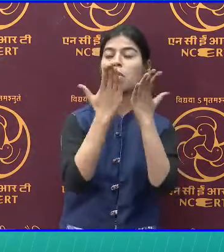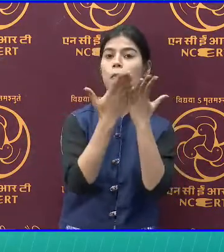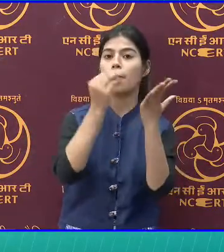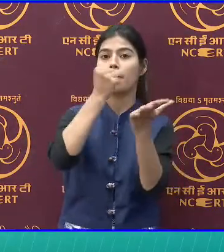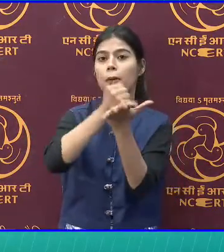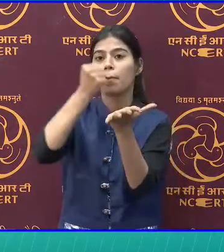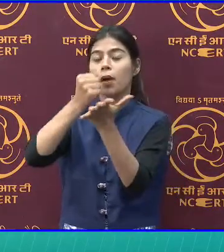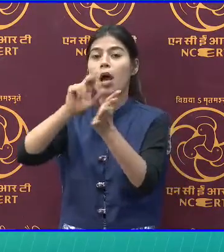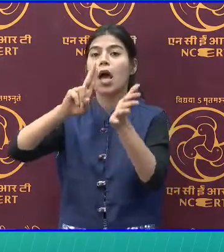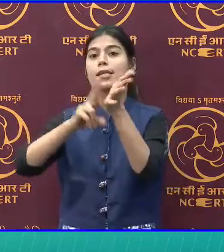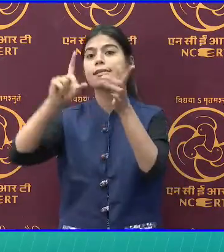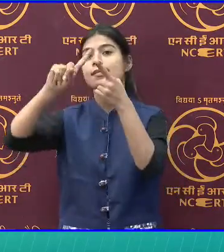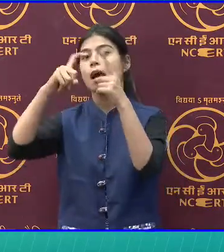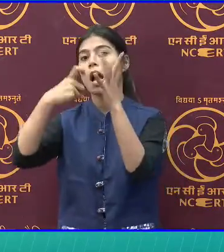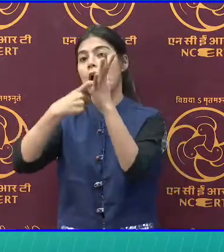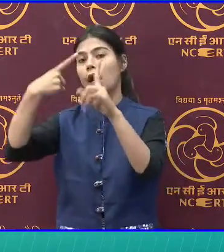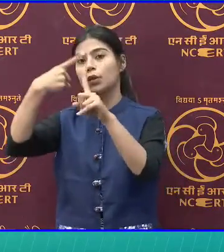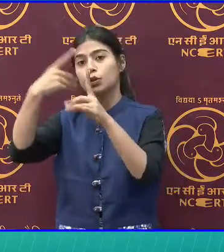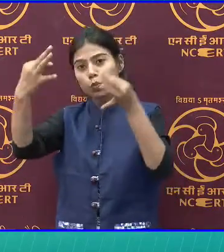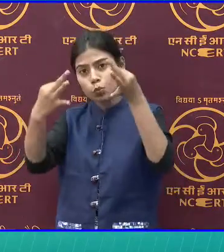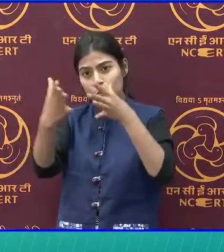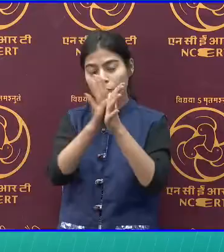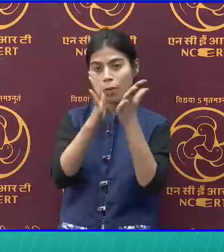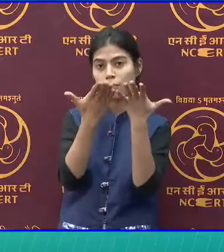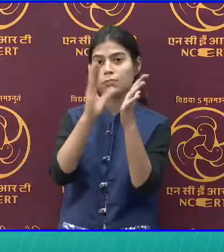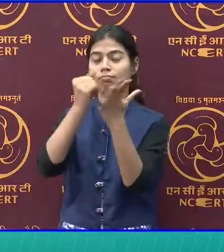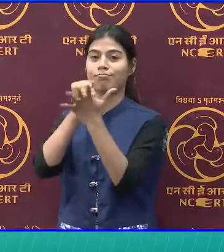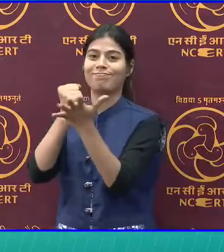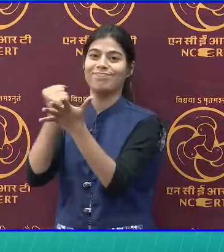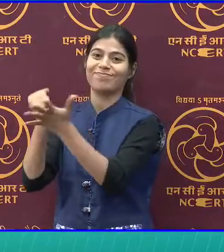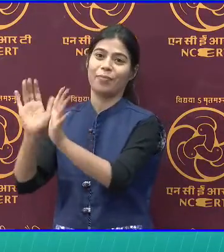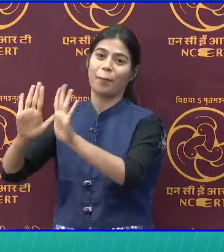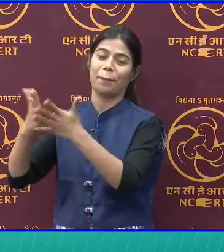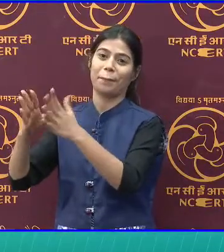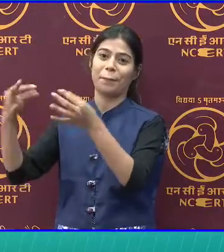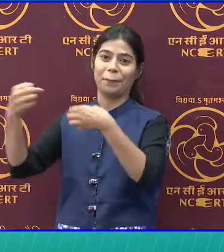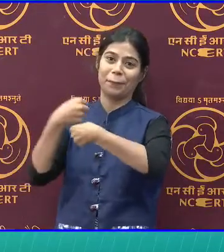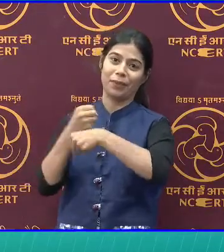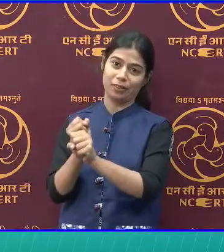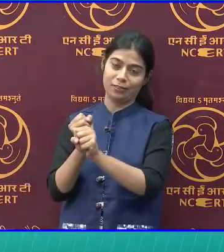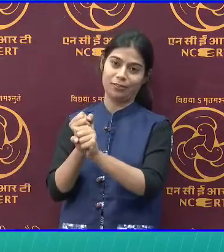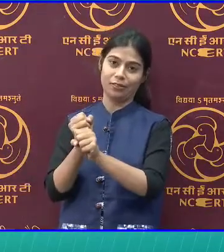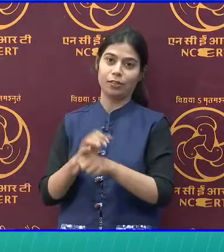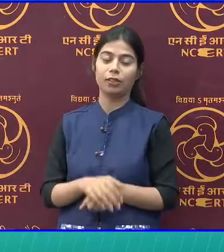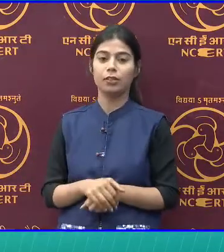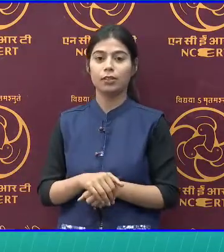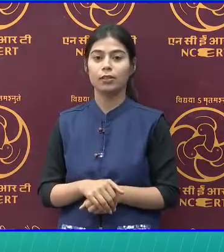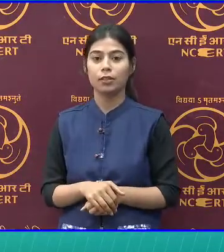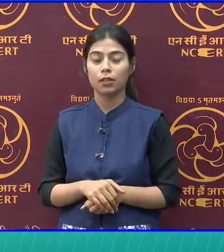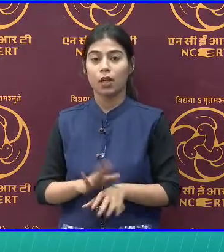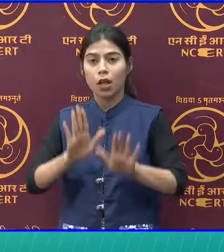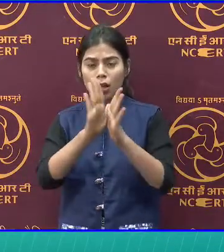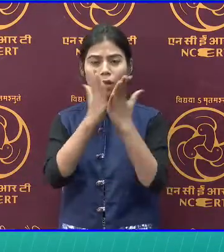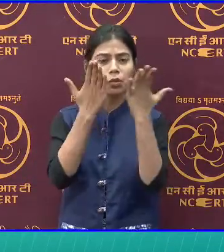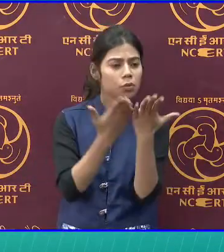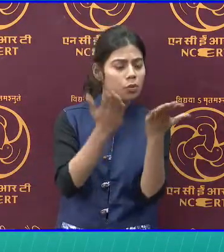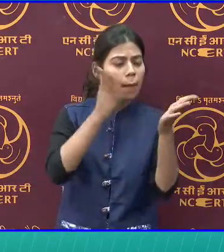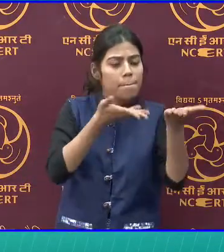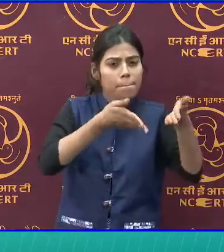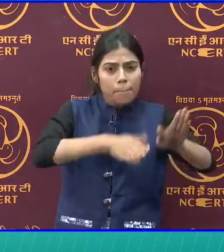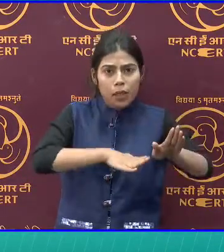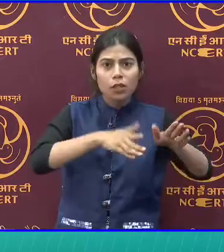and most of the years it is following the disciplinary approach. Even in the textbooks that are based on the